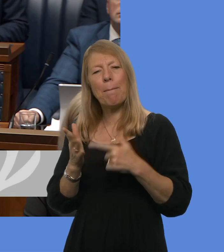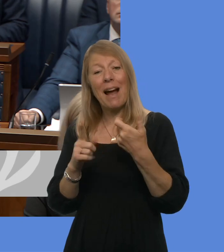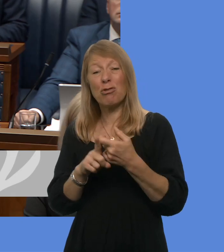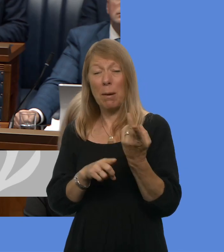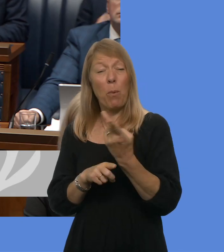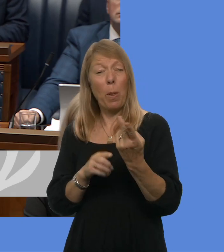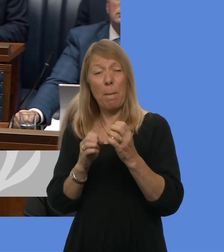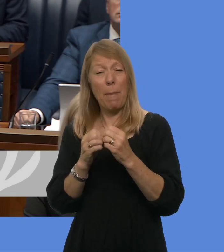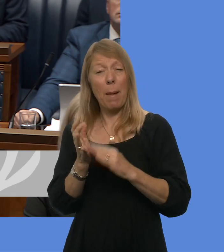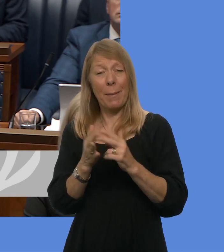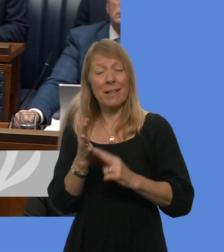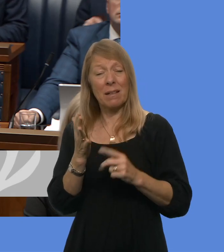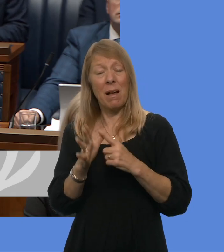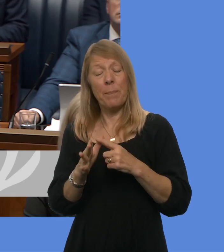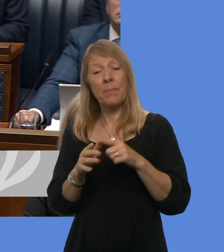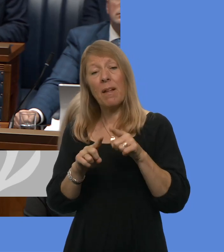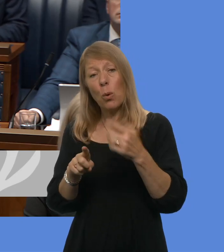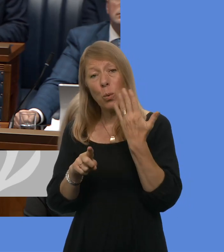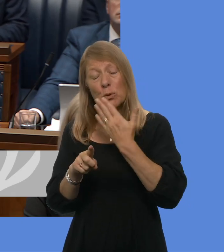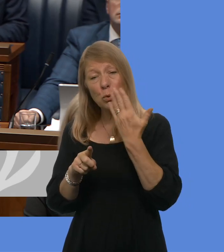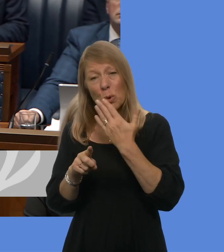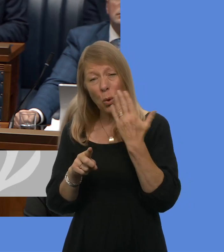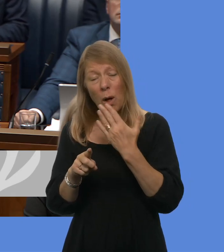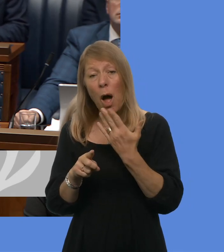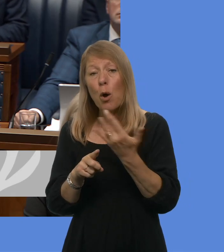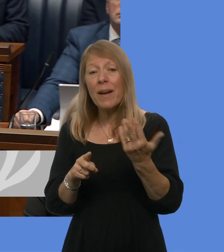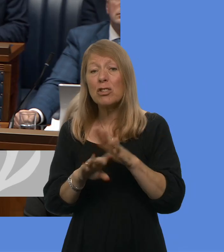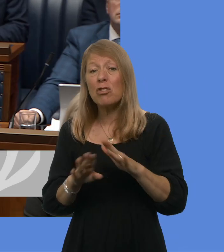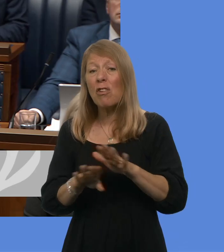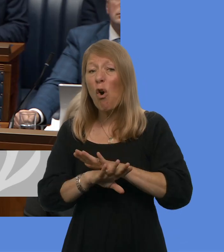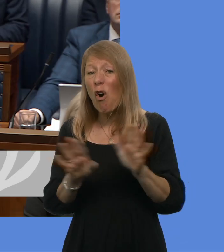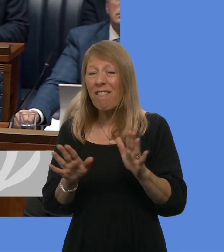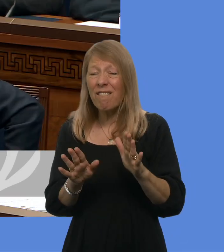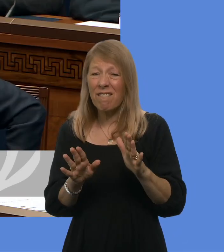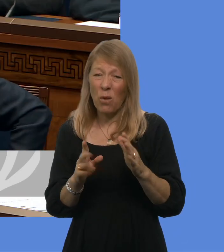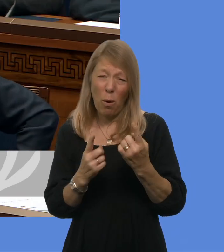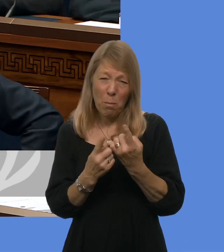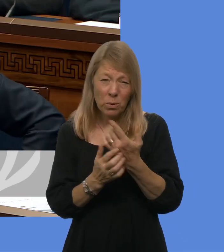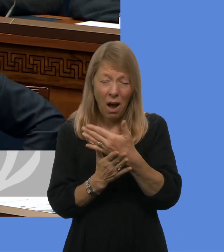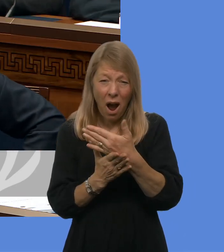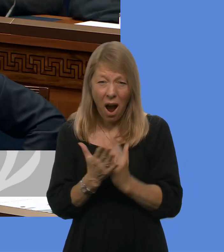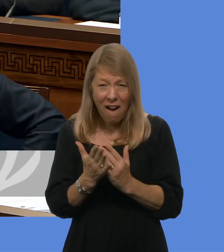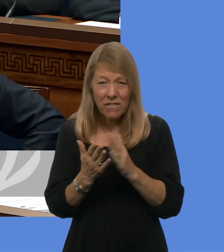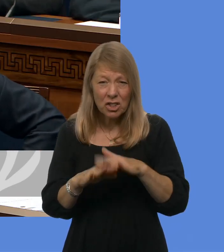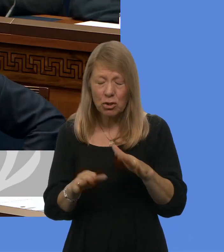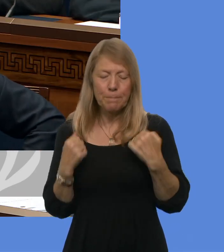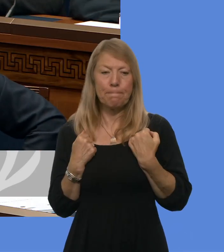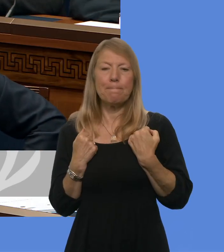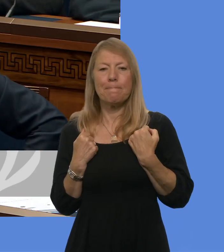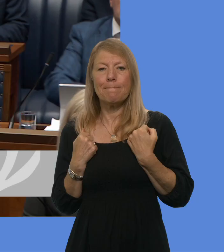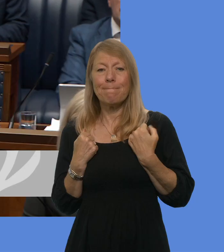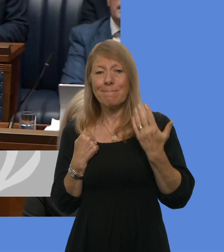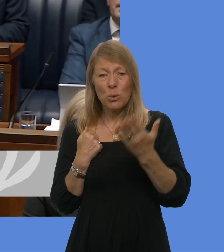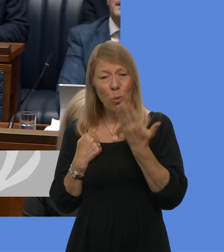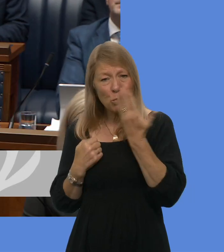where absence has been below half of the school in terms of attendance, and that is a clear problem, but it's